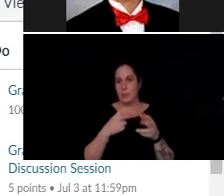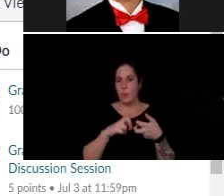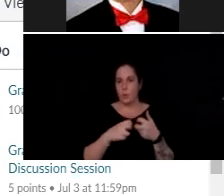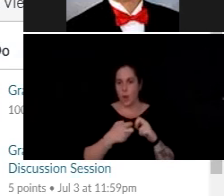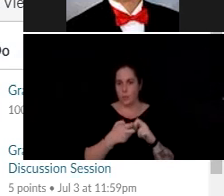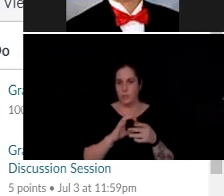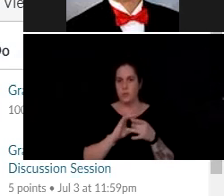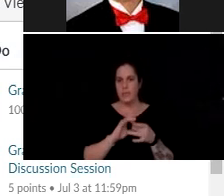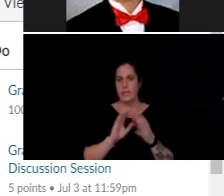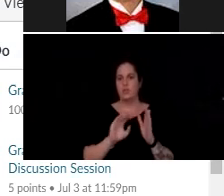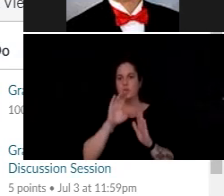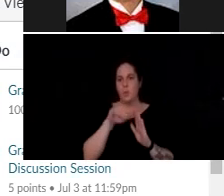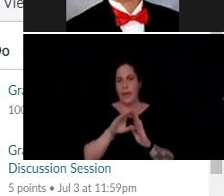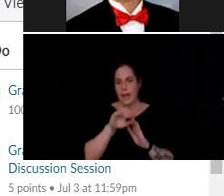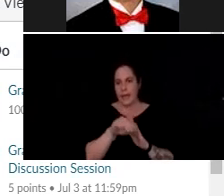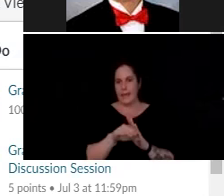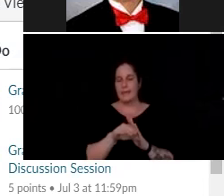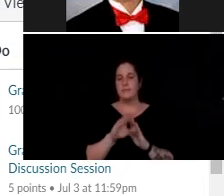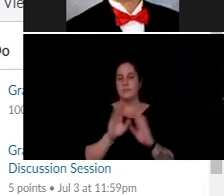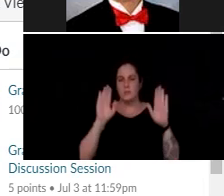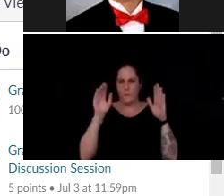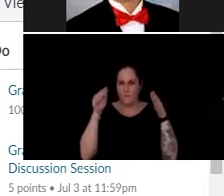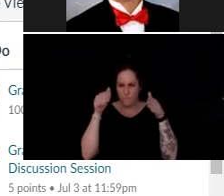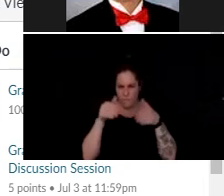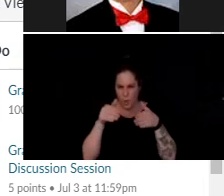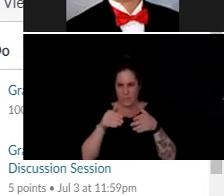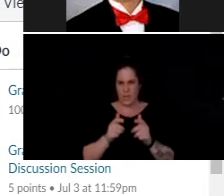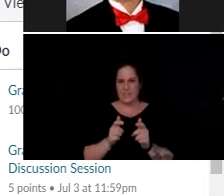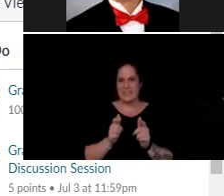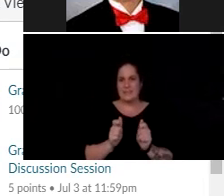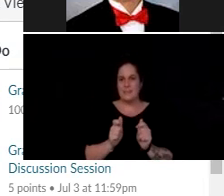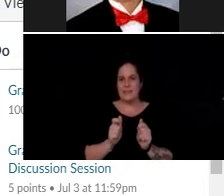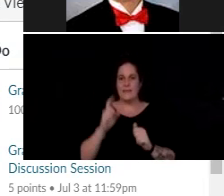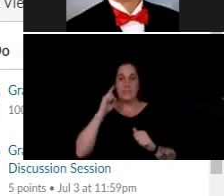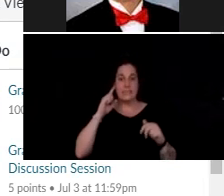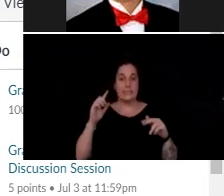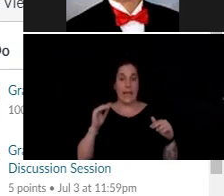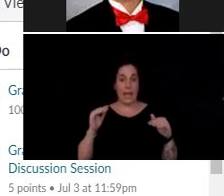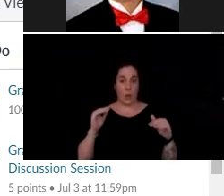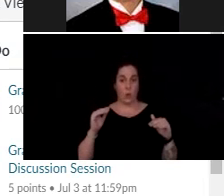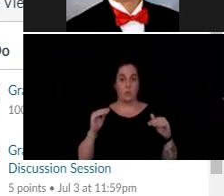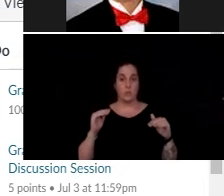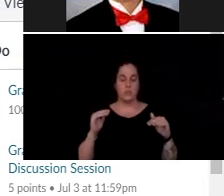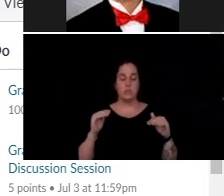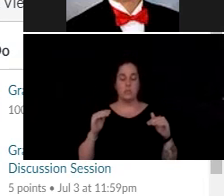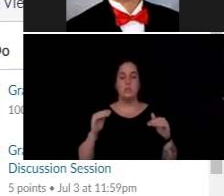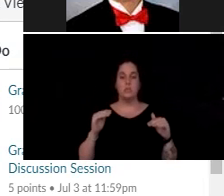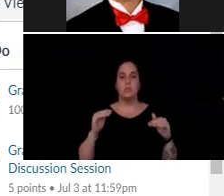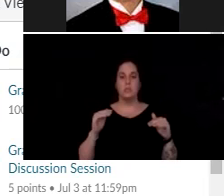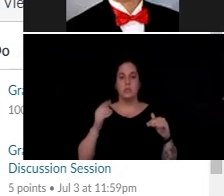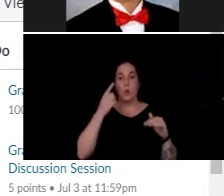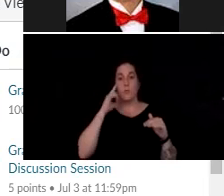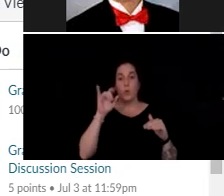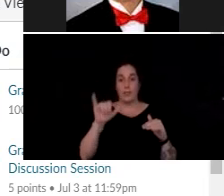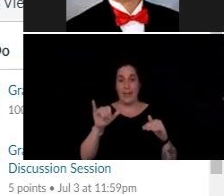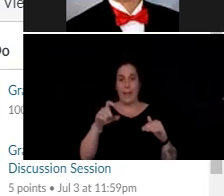waves. In particular, I want to focus on the speed of sound. And so to get to that, I'm going to